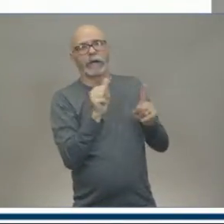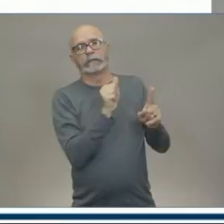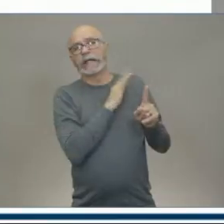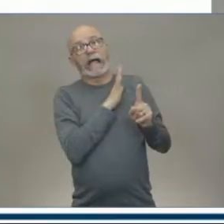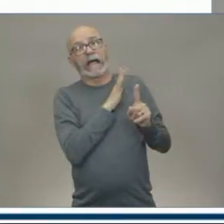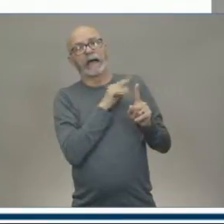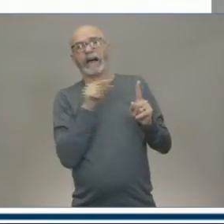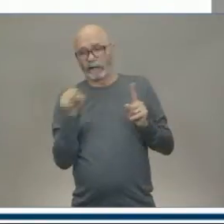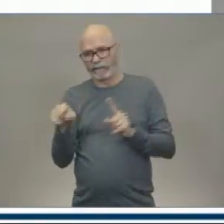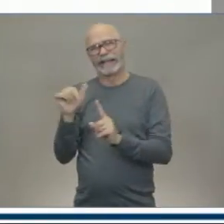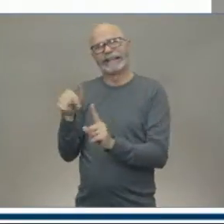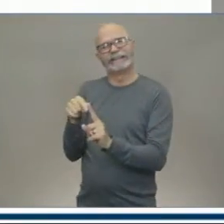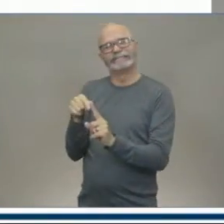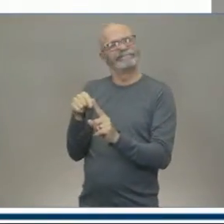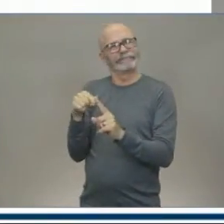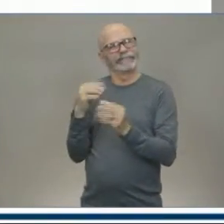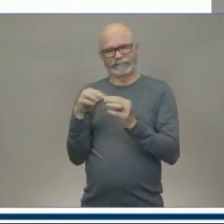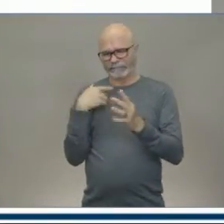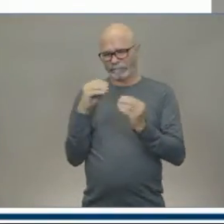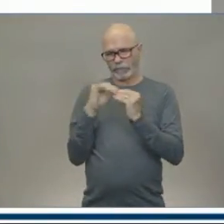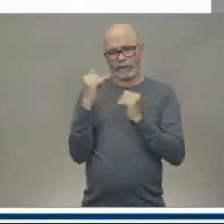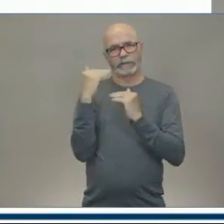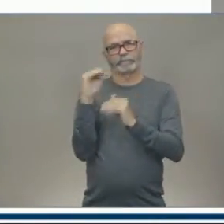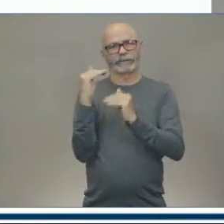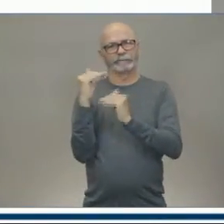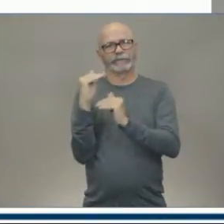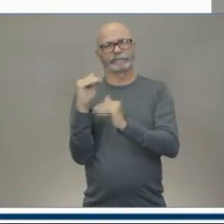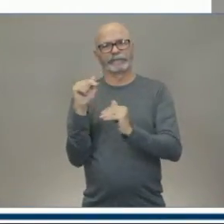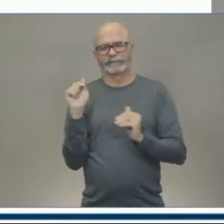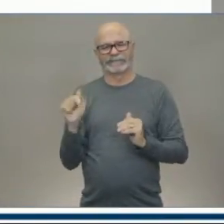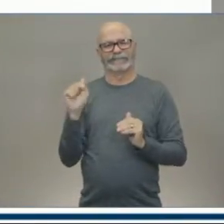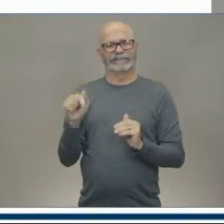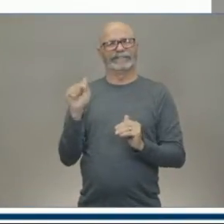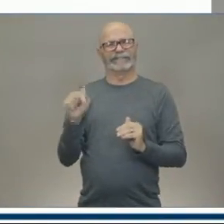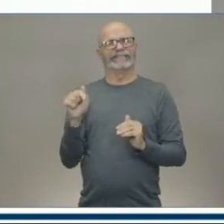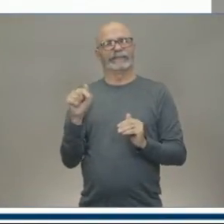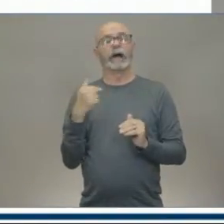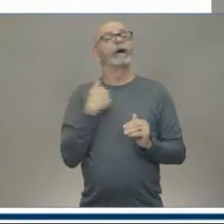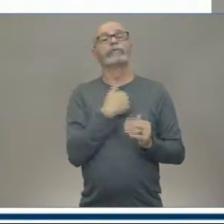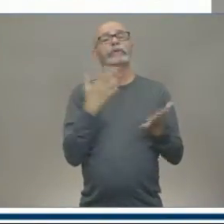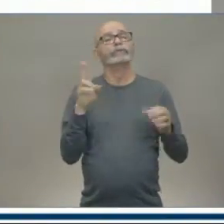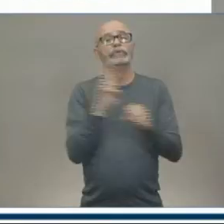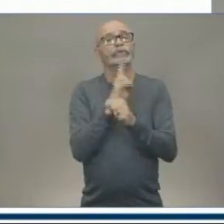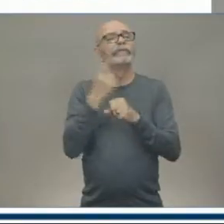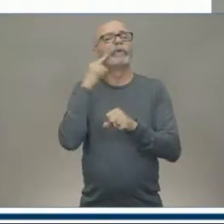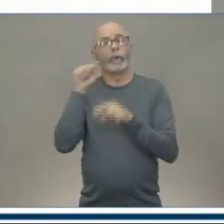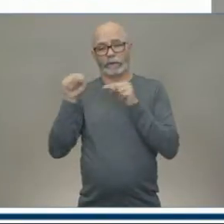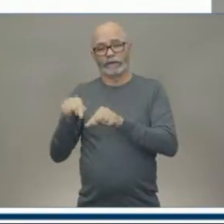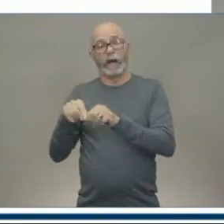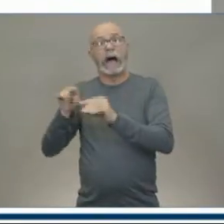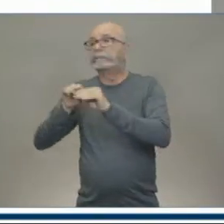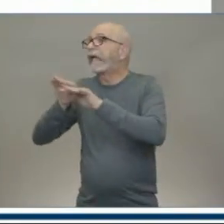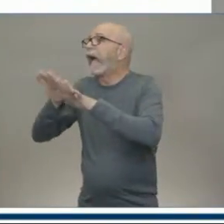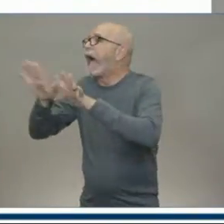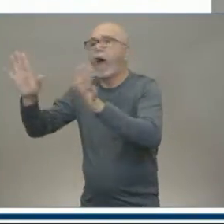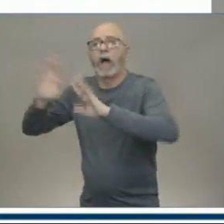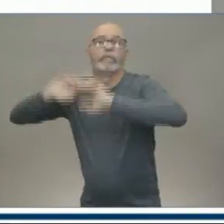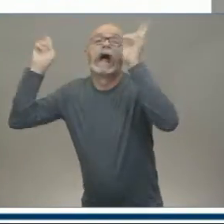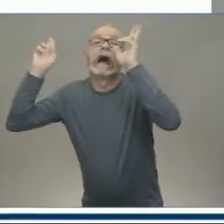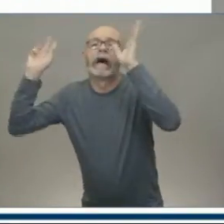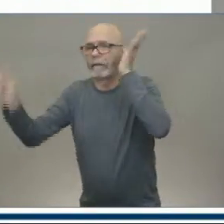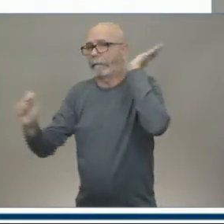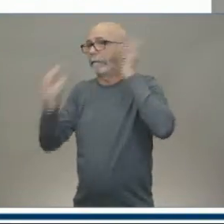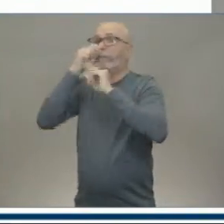them. So where we're going to be using these is in the places where we may have large outbreaks, where we need to get